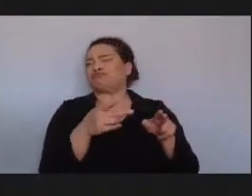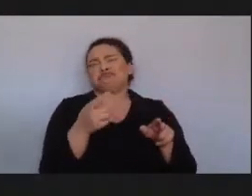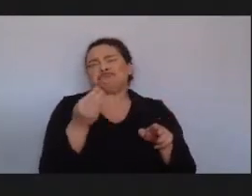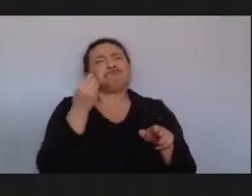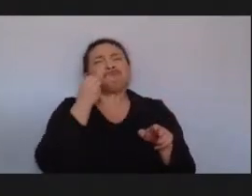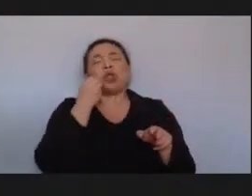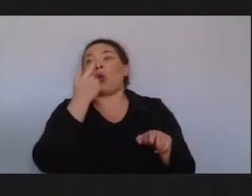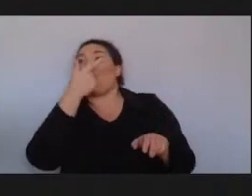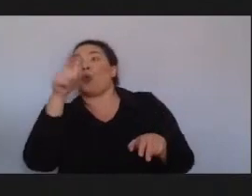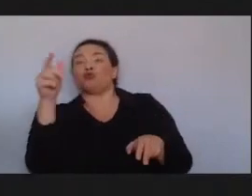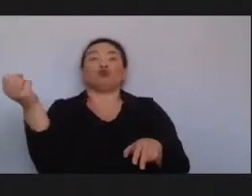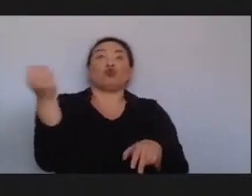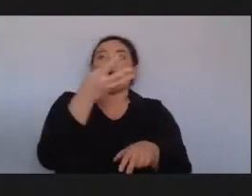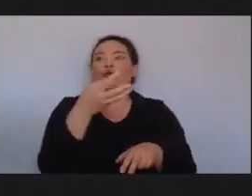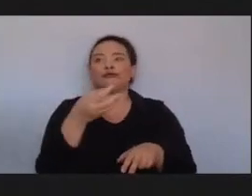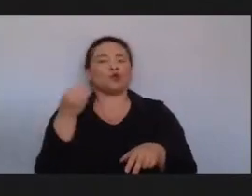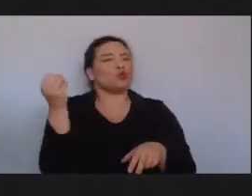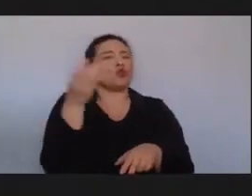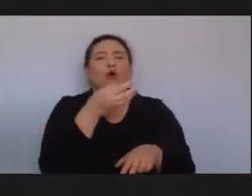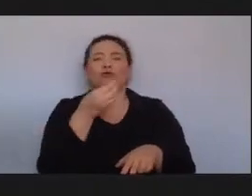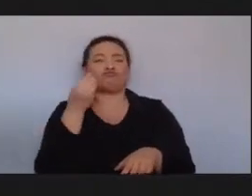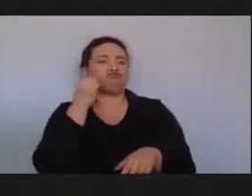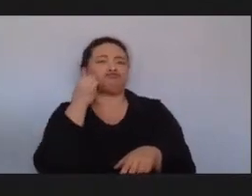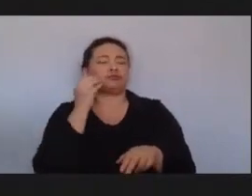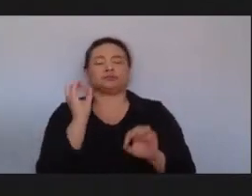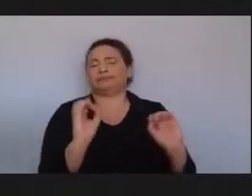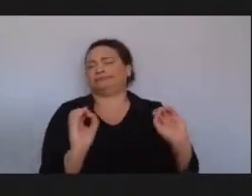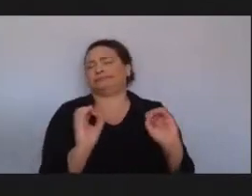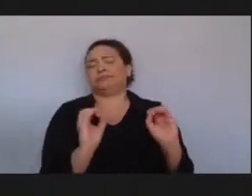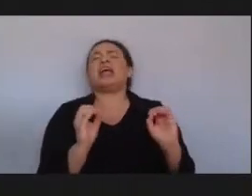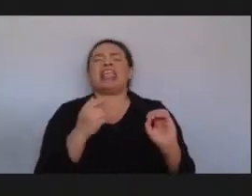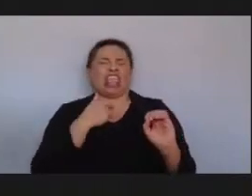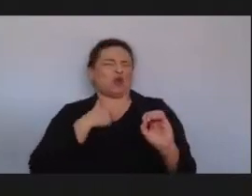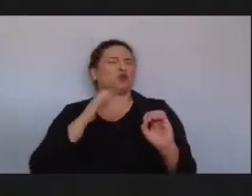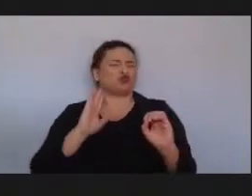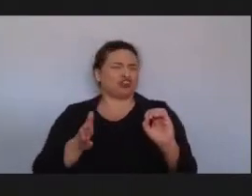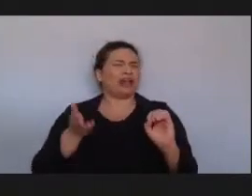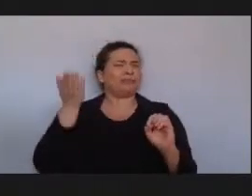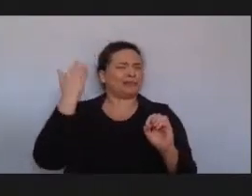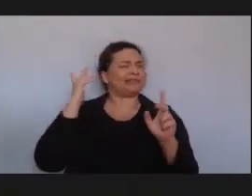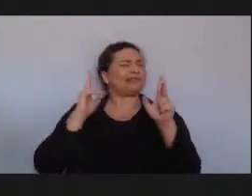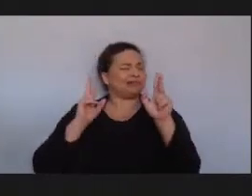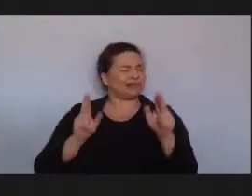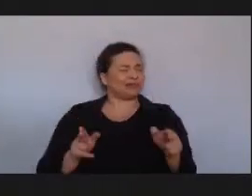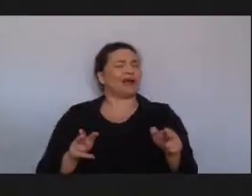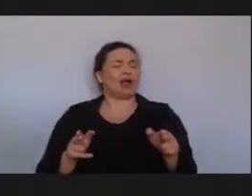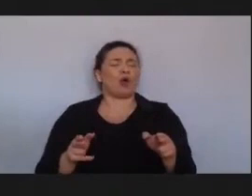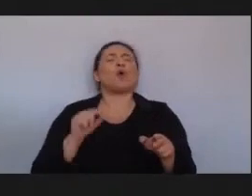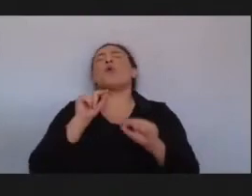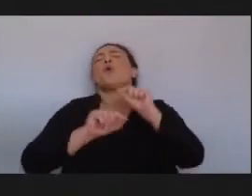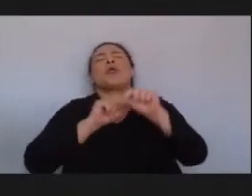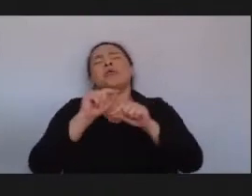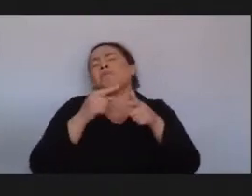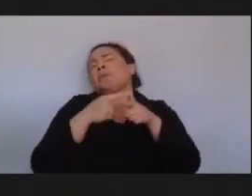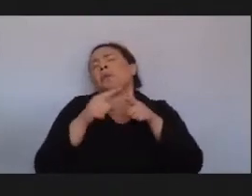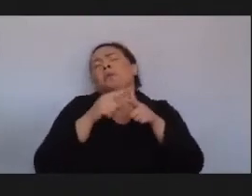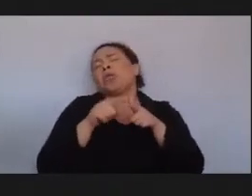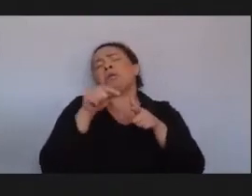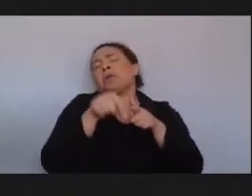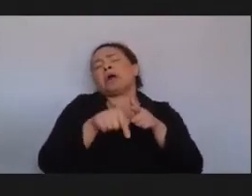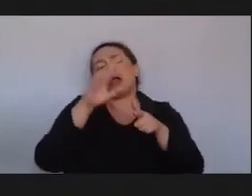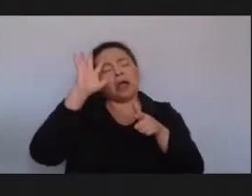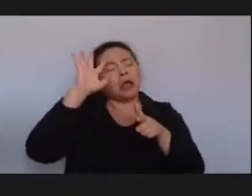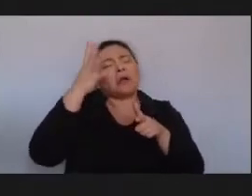that trap in the past. And the problem with that is that sometimes you get a little bit bored, even